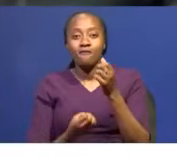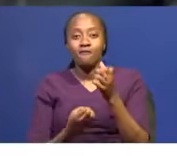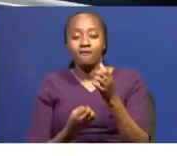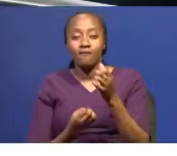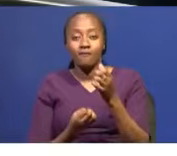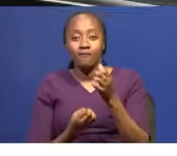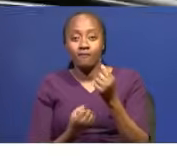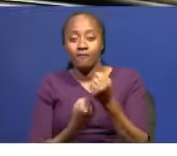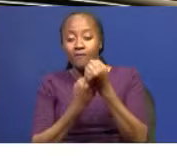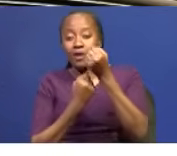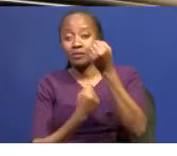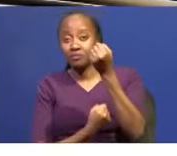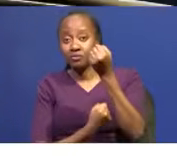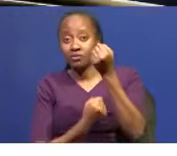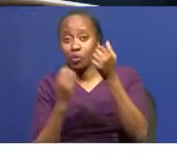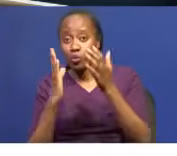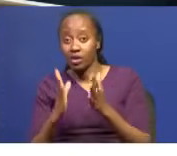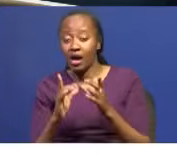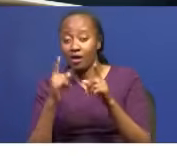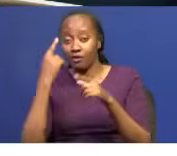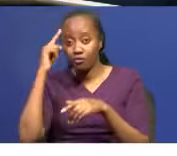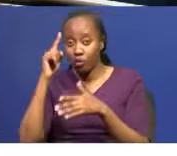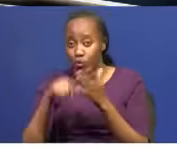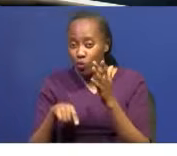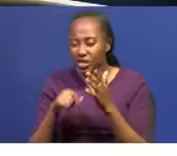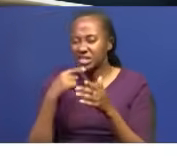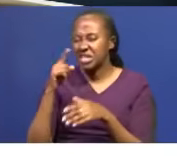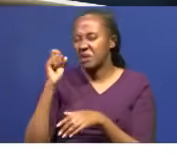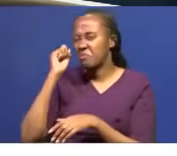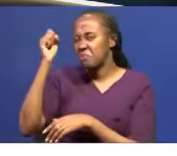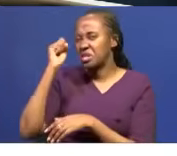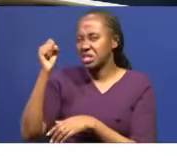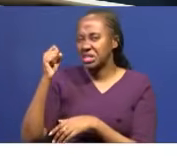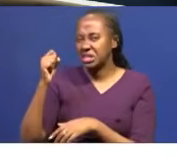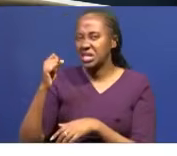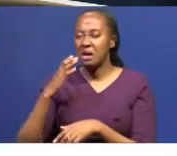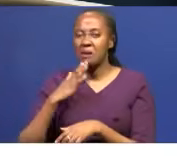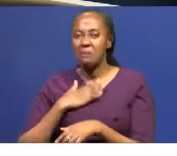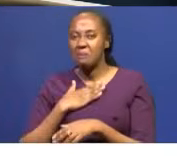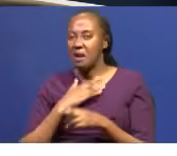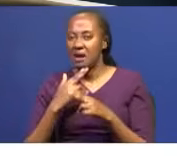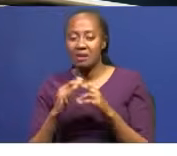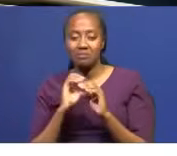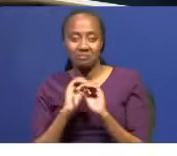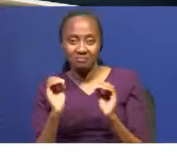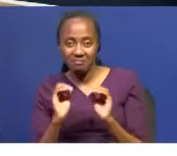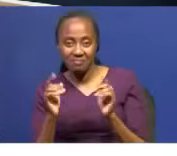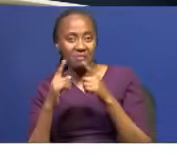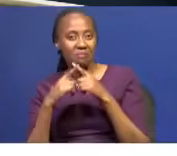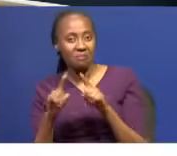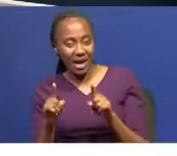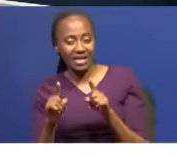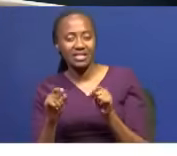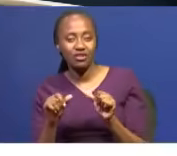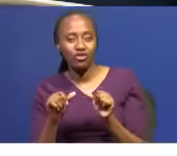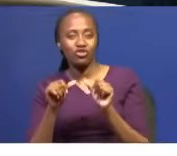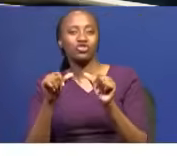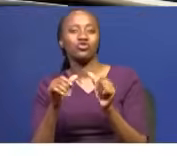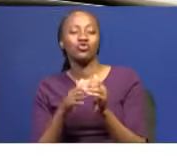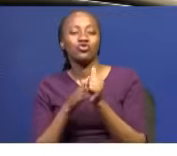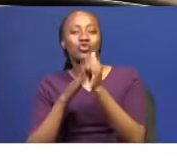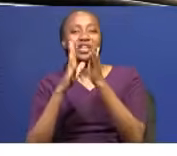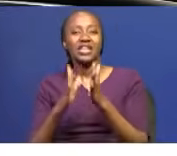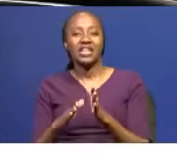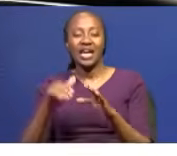Action Party, he says he has never let politics define him. His is a quiet and values-driven form of leadership anchored